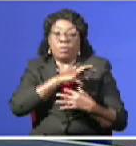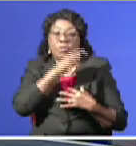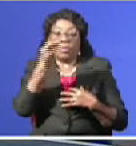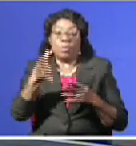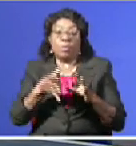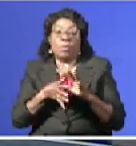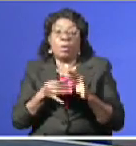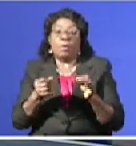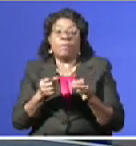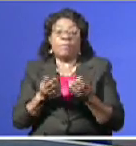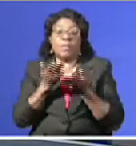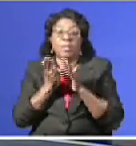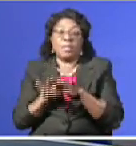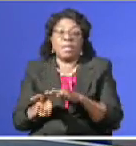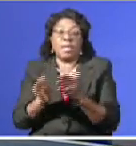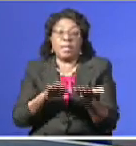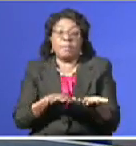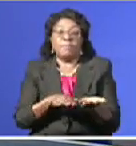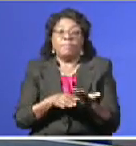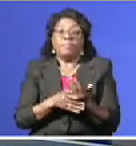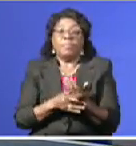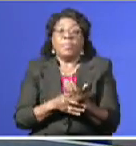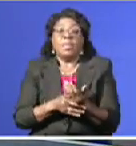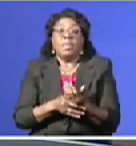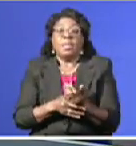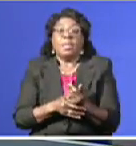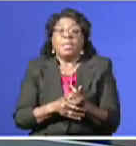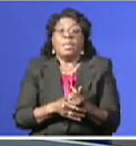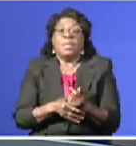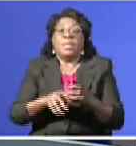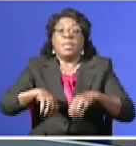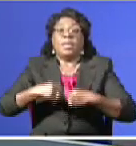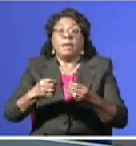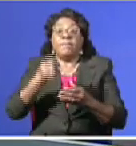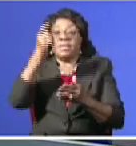privacy of the family during this time of loss and grief. He offers